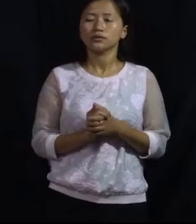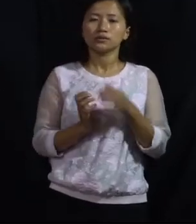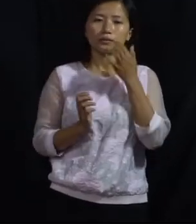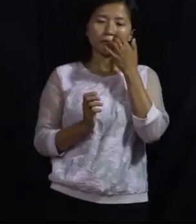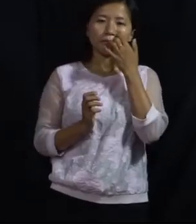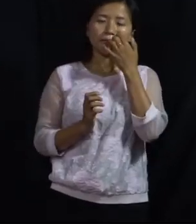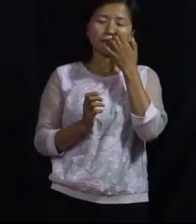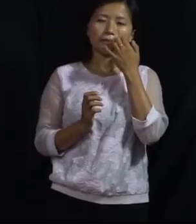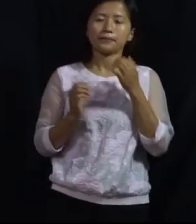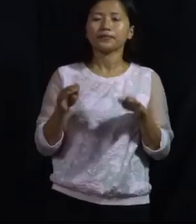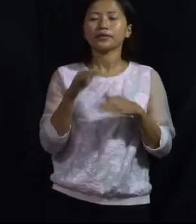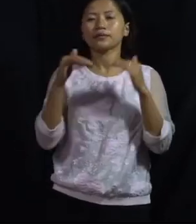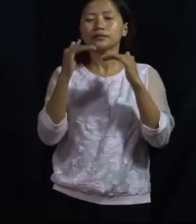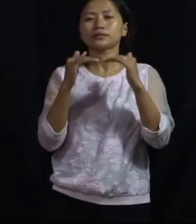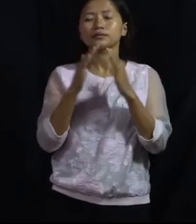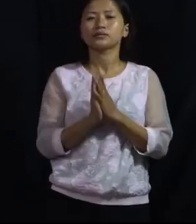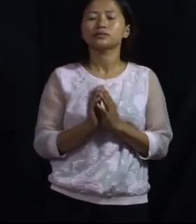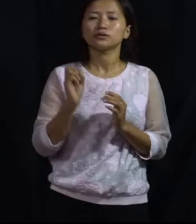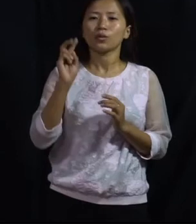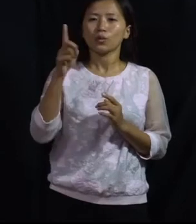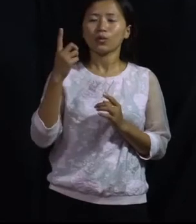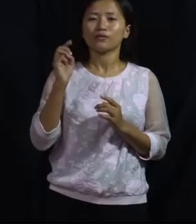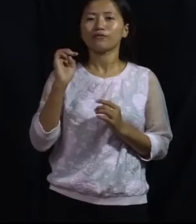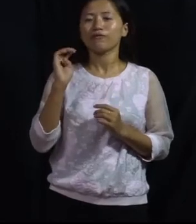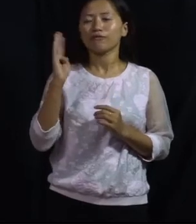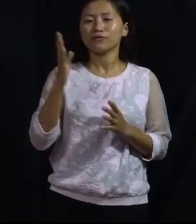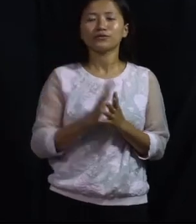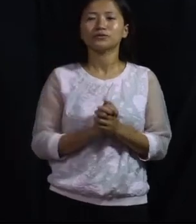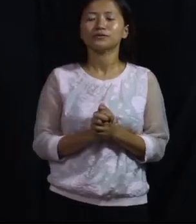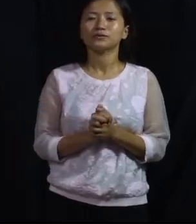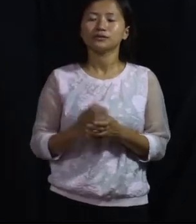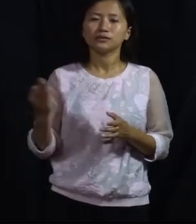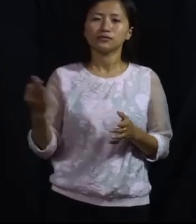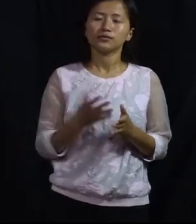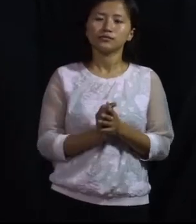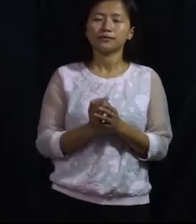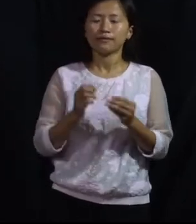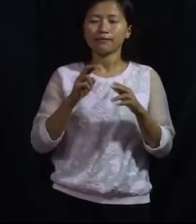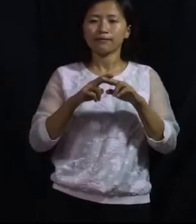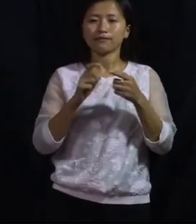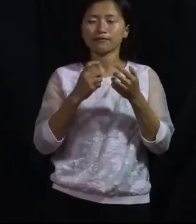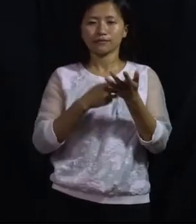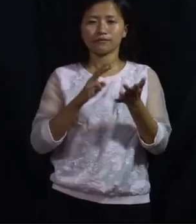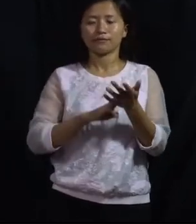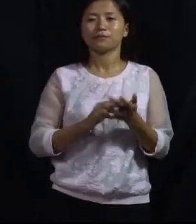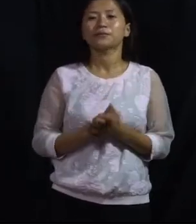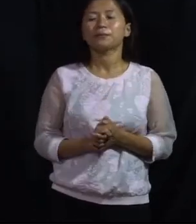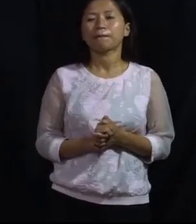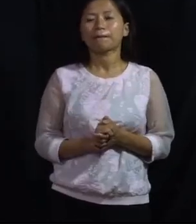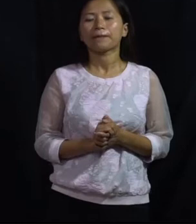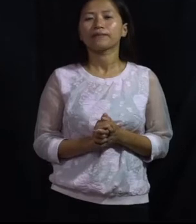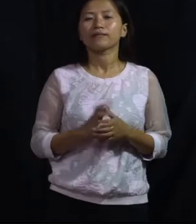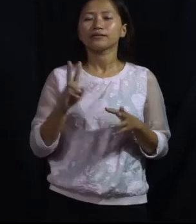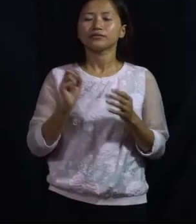in capital equal to 1/4 of the total capital of the new firm. Goodwill of the firm is